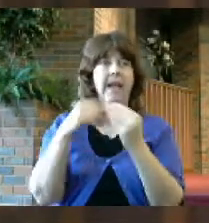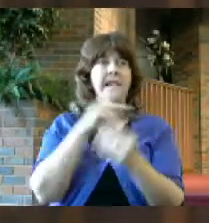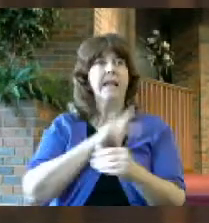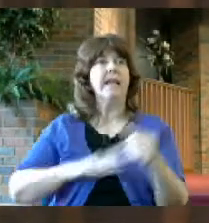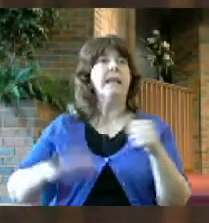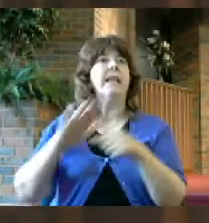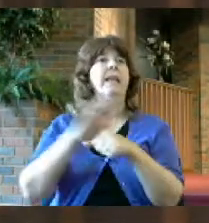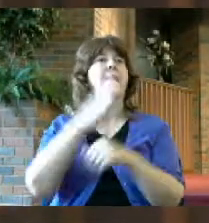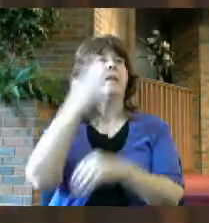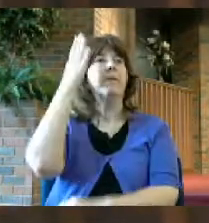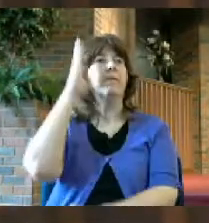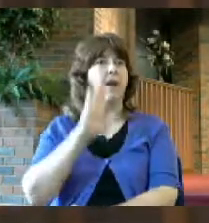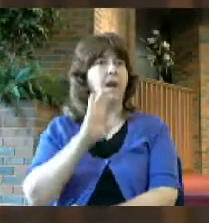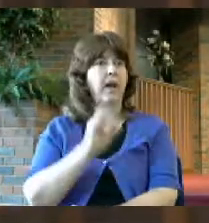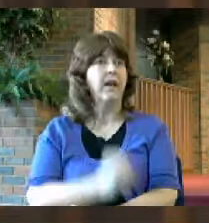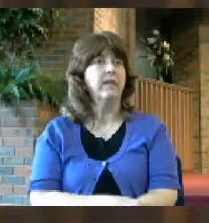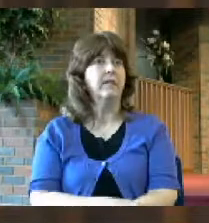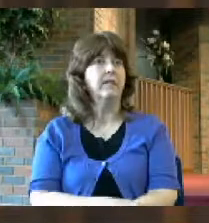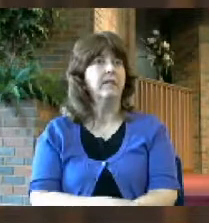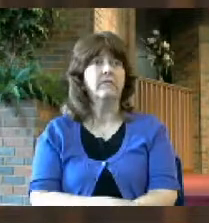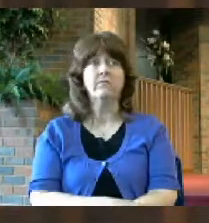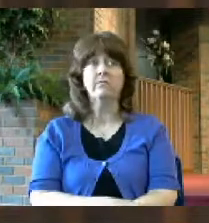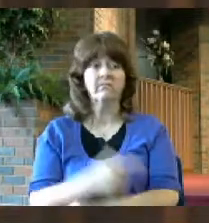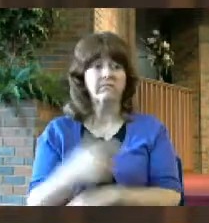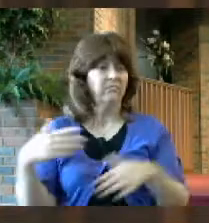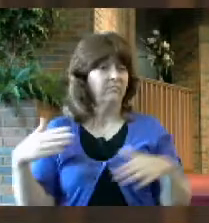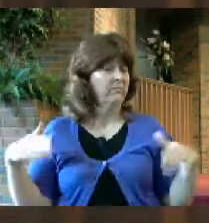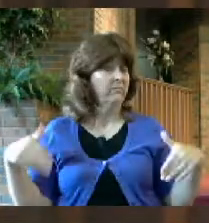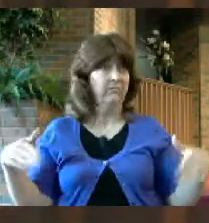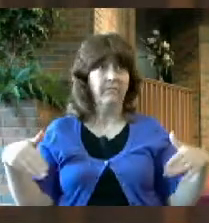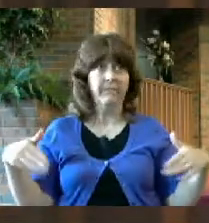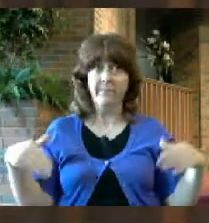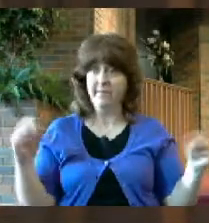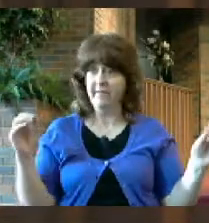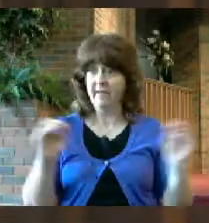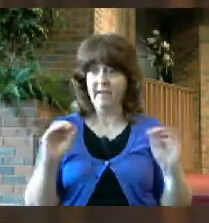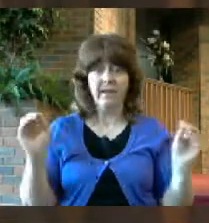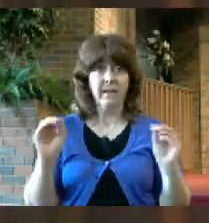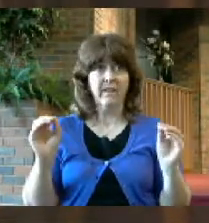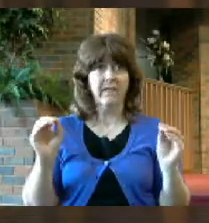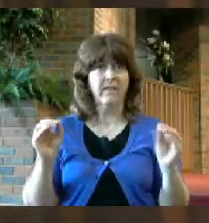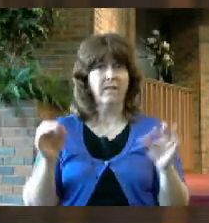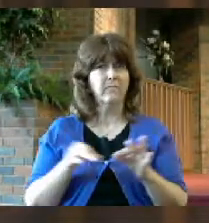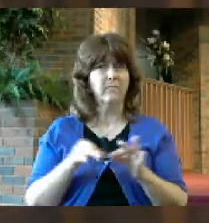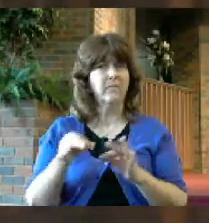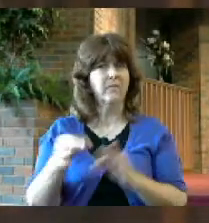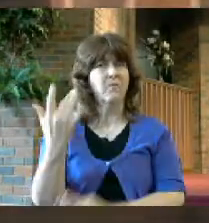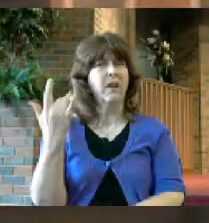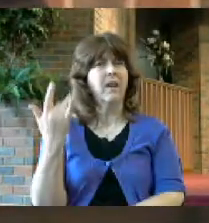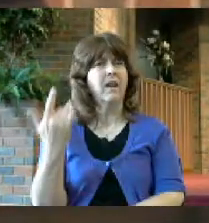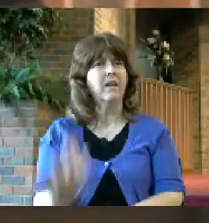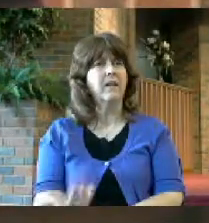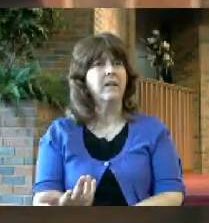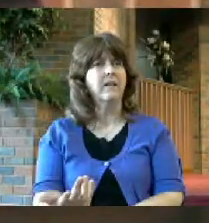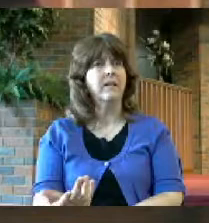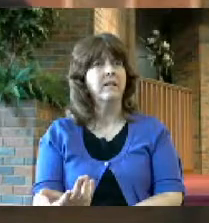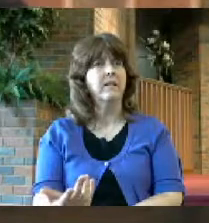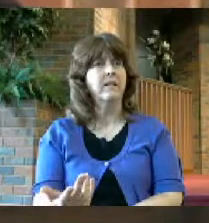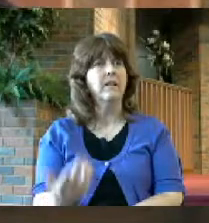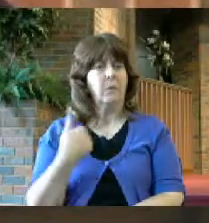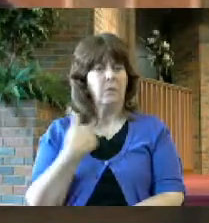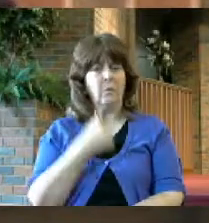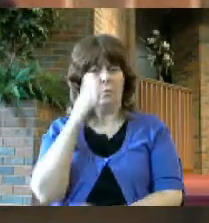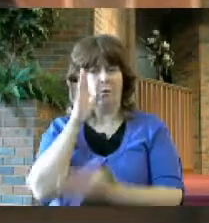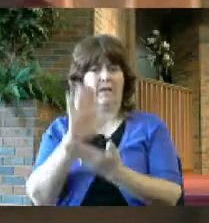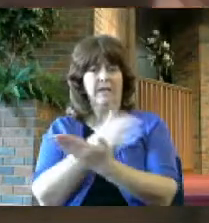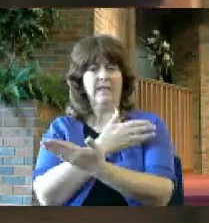If that is not the case for you this morning, why would you wait? In a moment, we'll sing the invitation song, and we urge you to come forward before